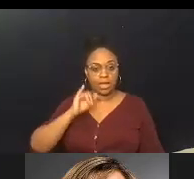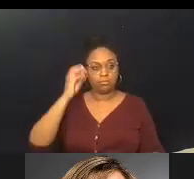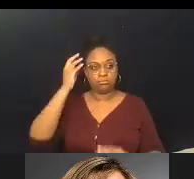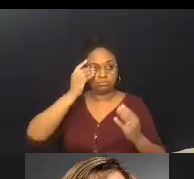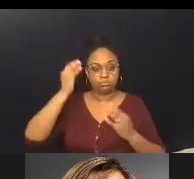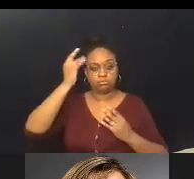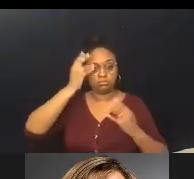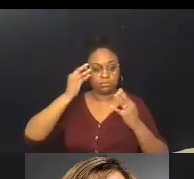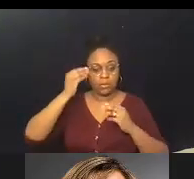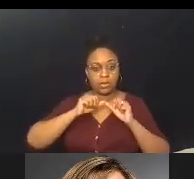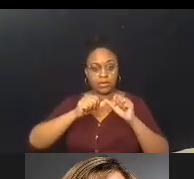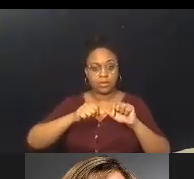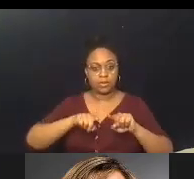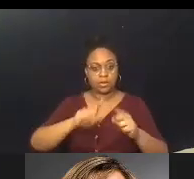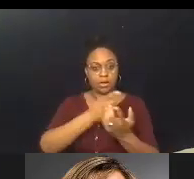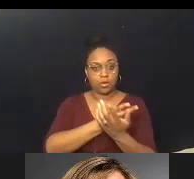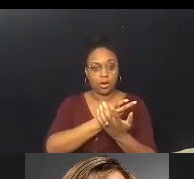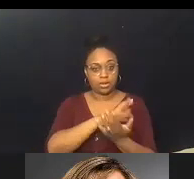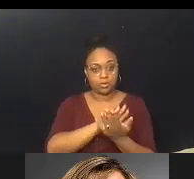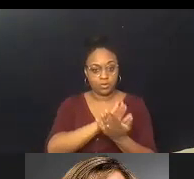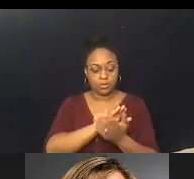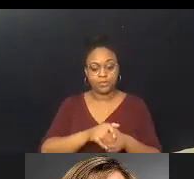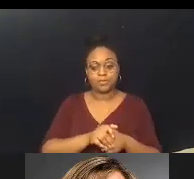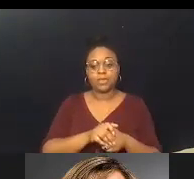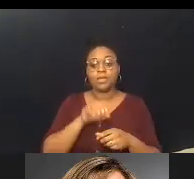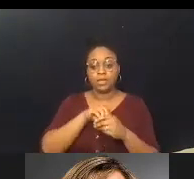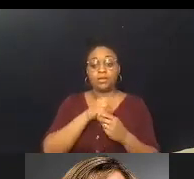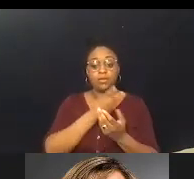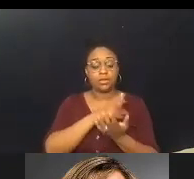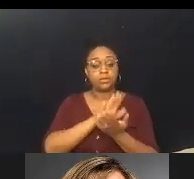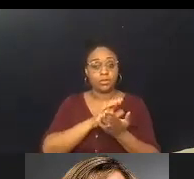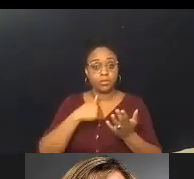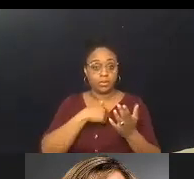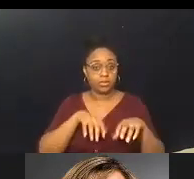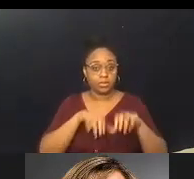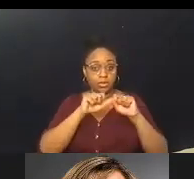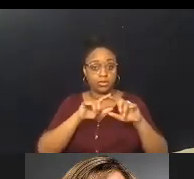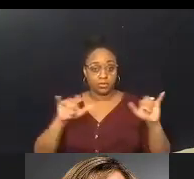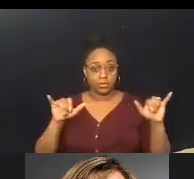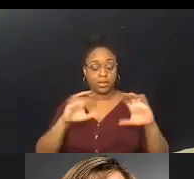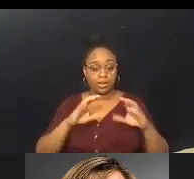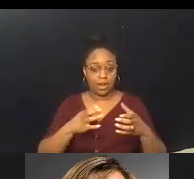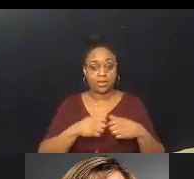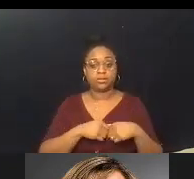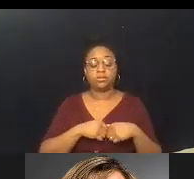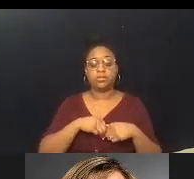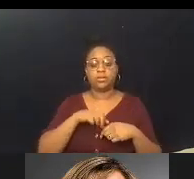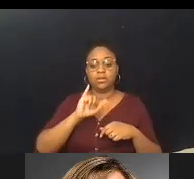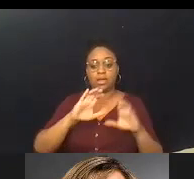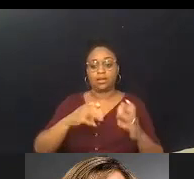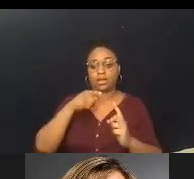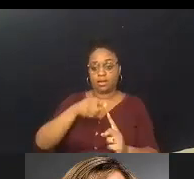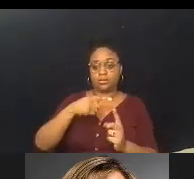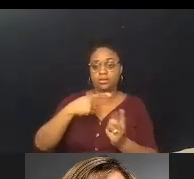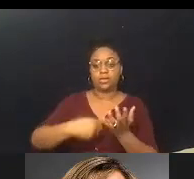even in my grad school class, we took like a diversity class that really taught us about counseling with various